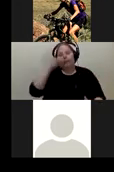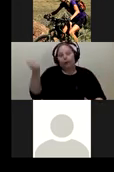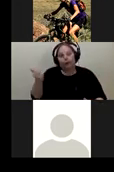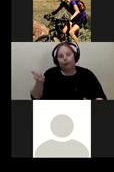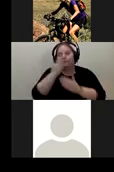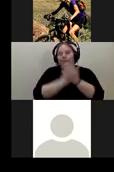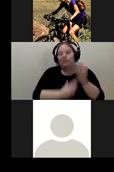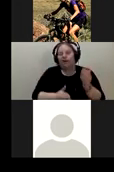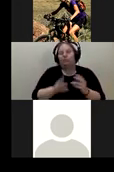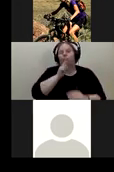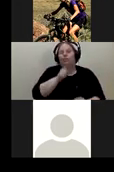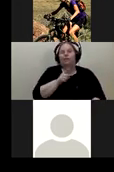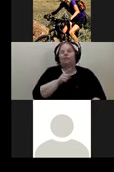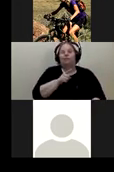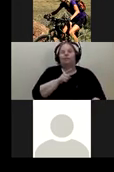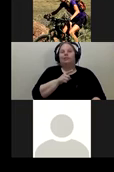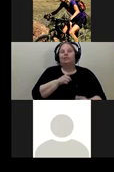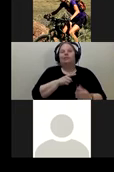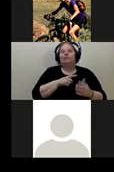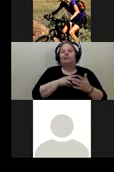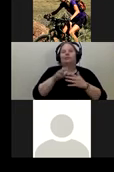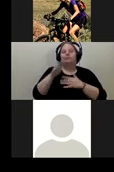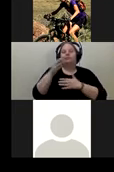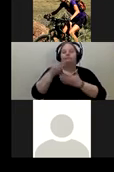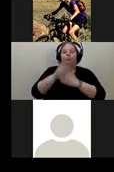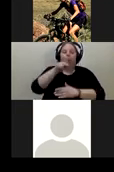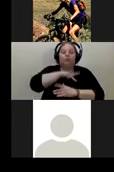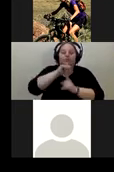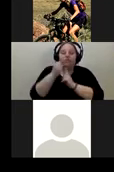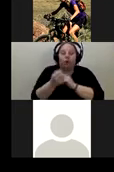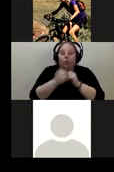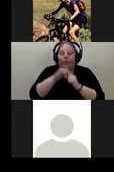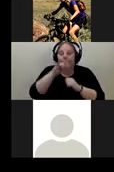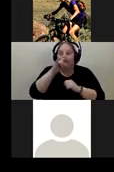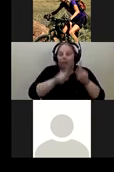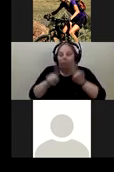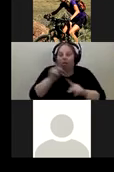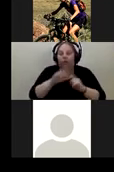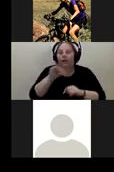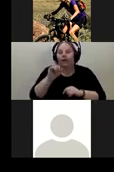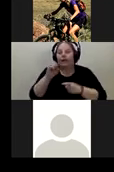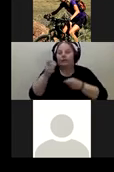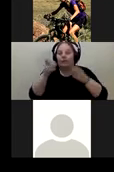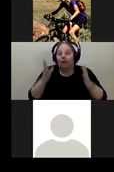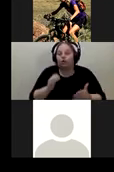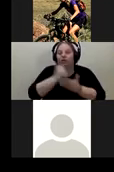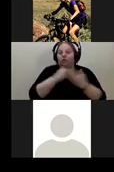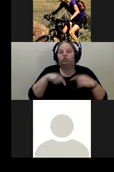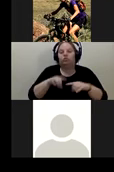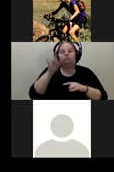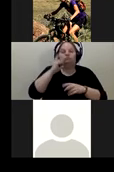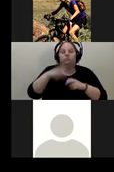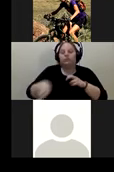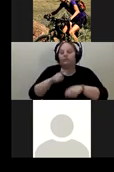very intimate types of scenarios with people when I was a case manager, you know, helping them during very difficult times